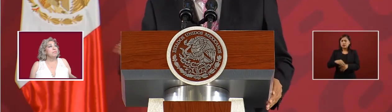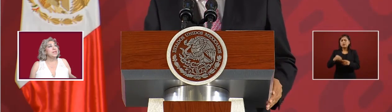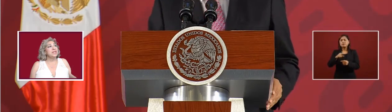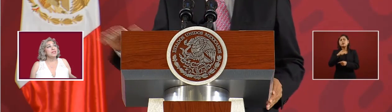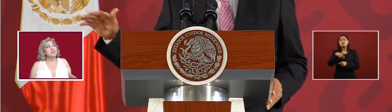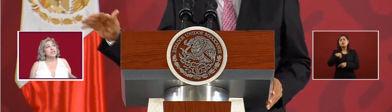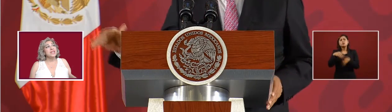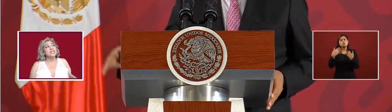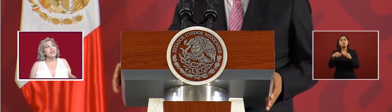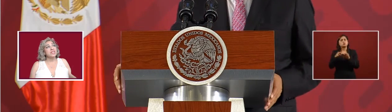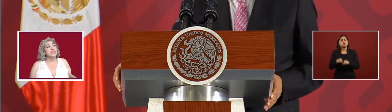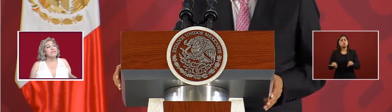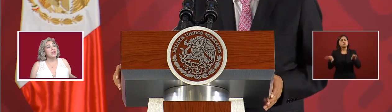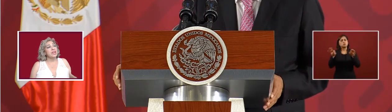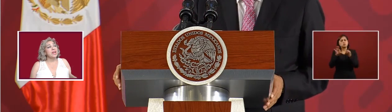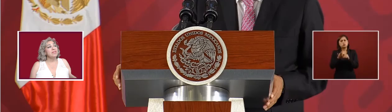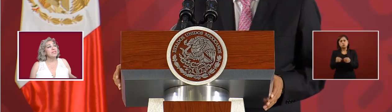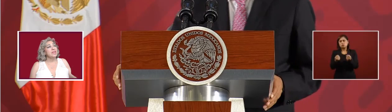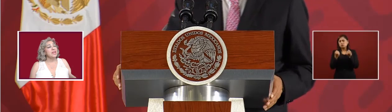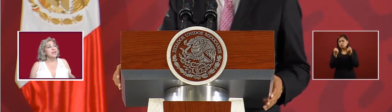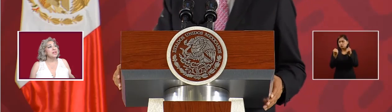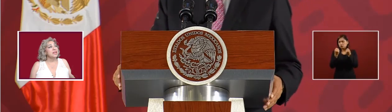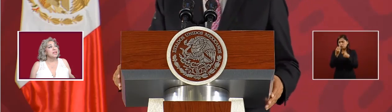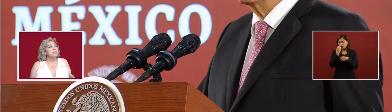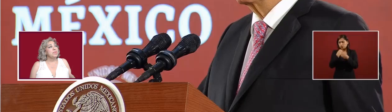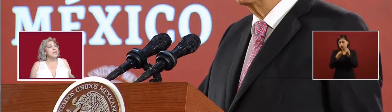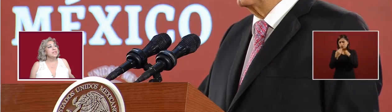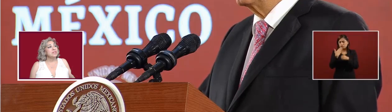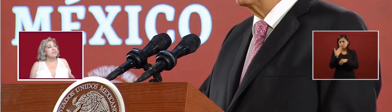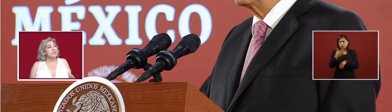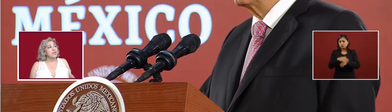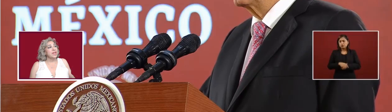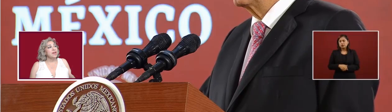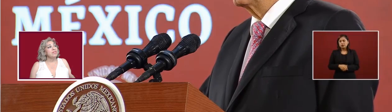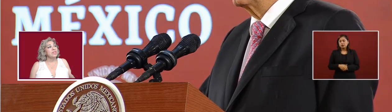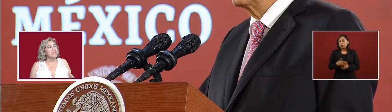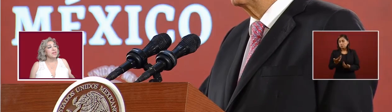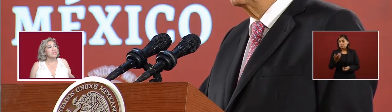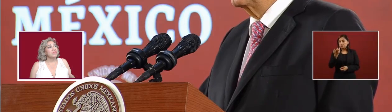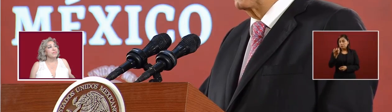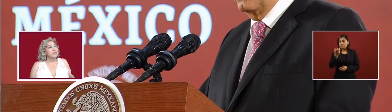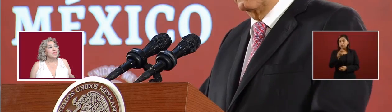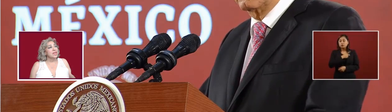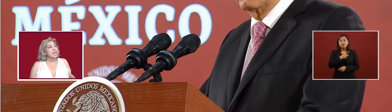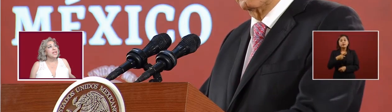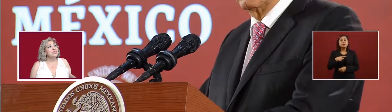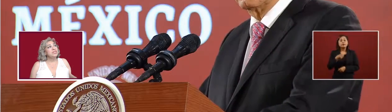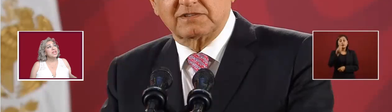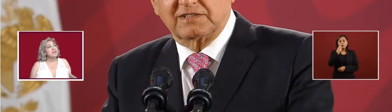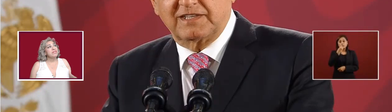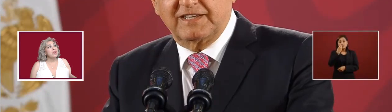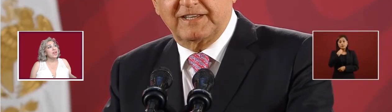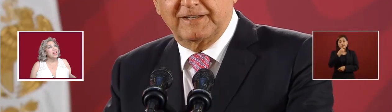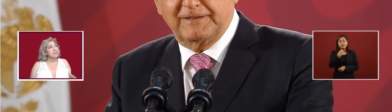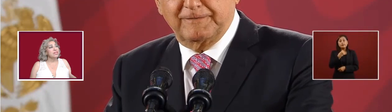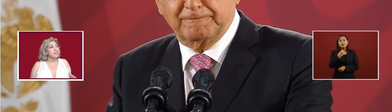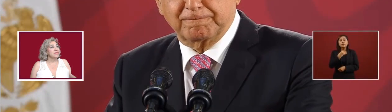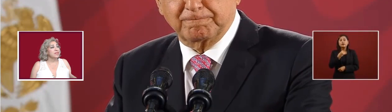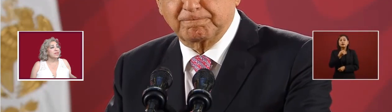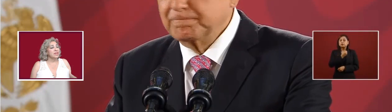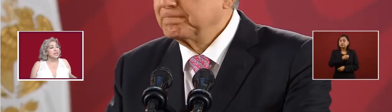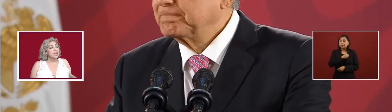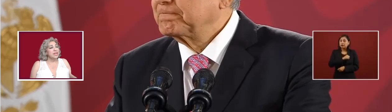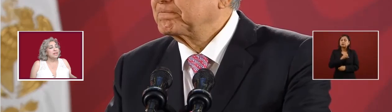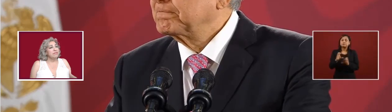but tortillas are actually very healthy and beans are very healthy and to take care of your health